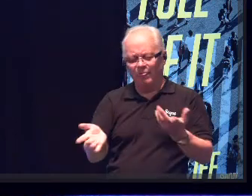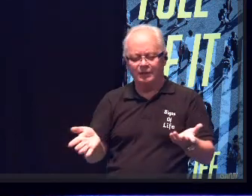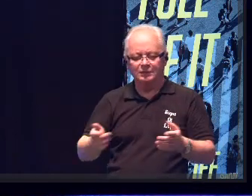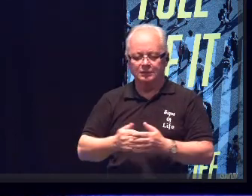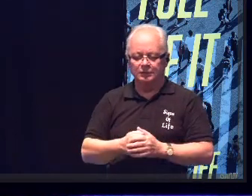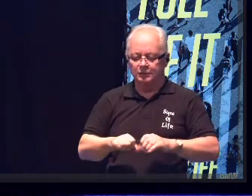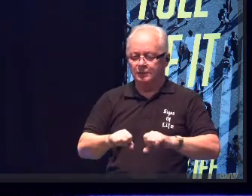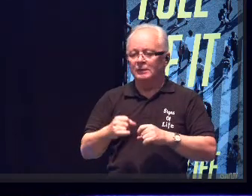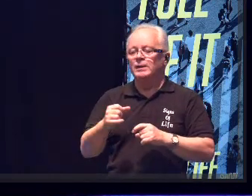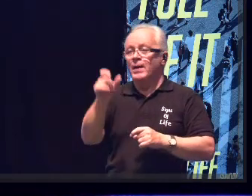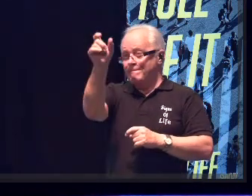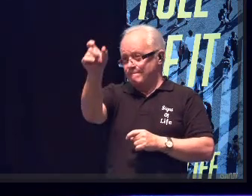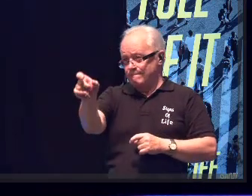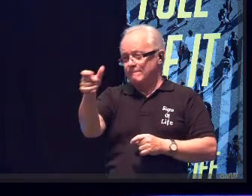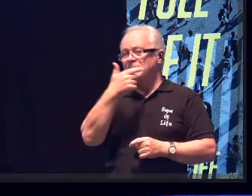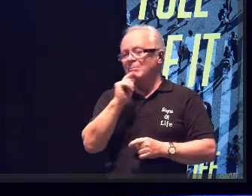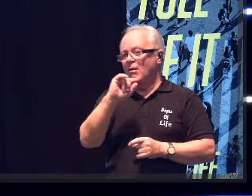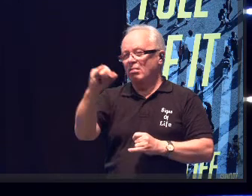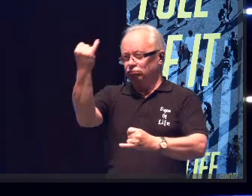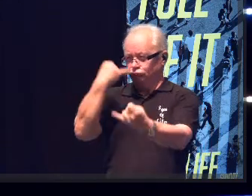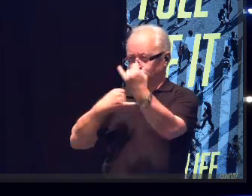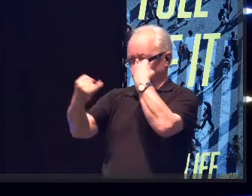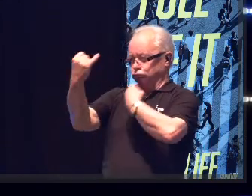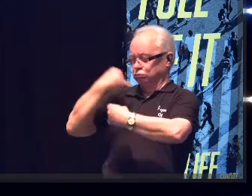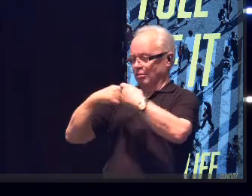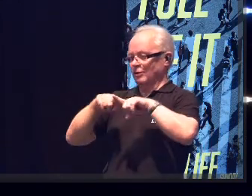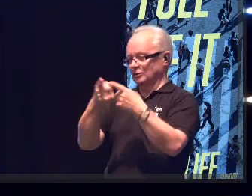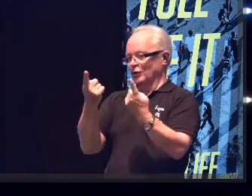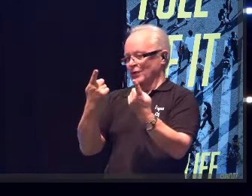Our critics are our mission field.